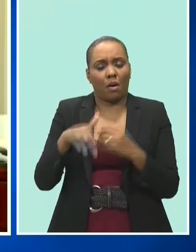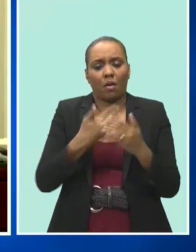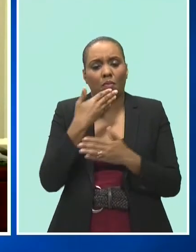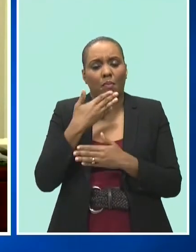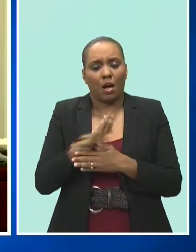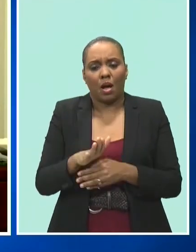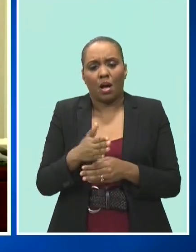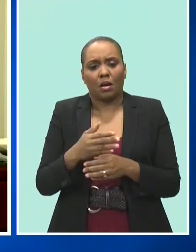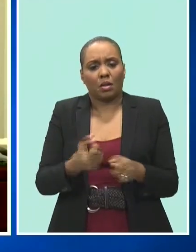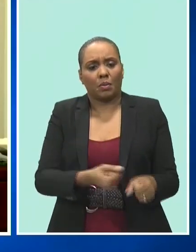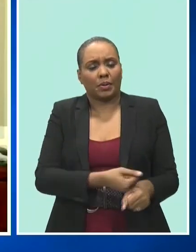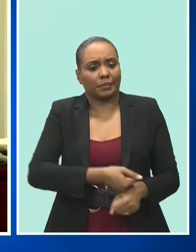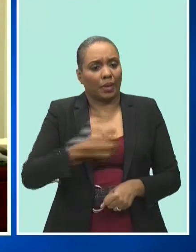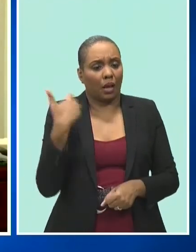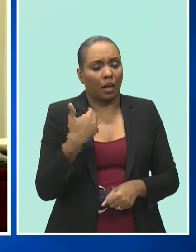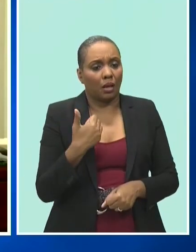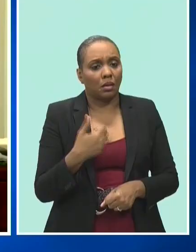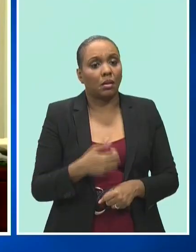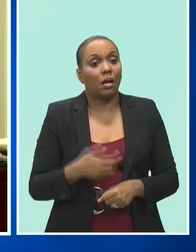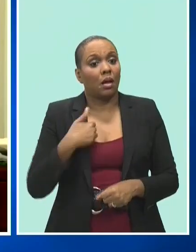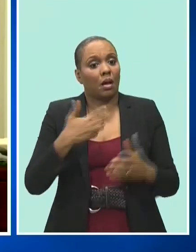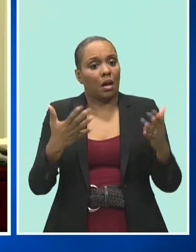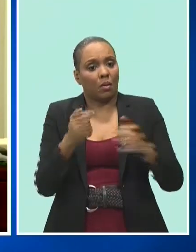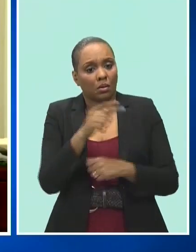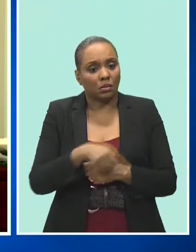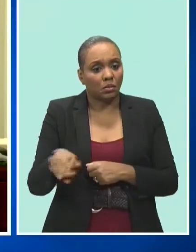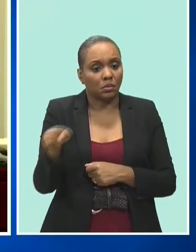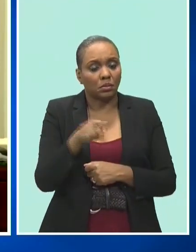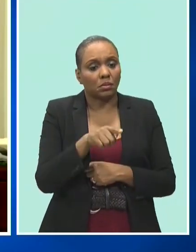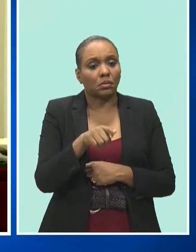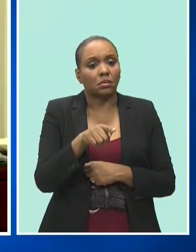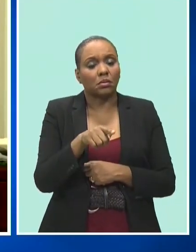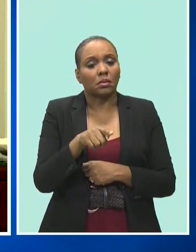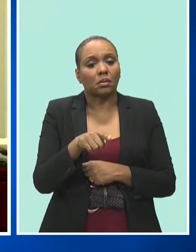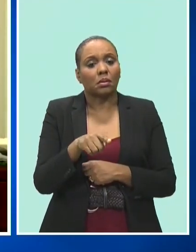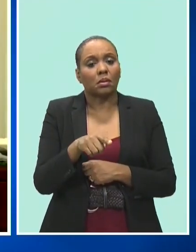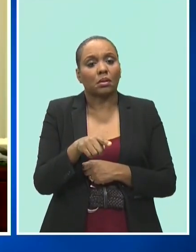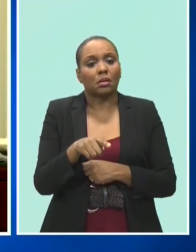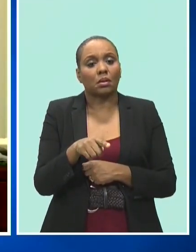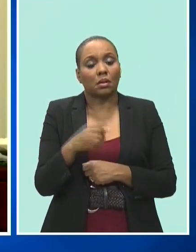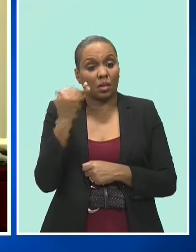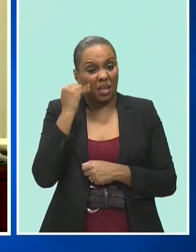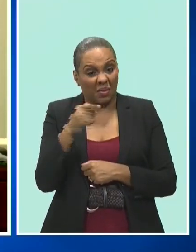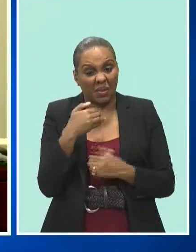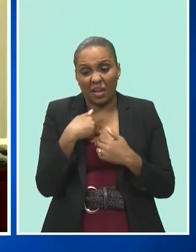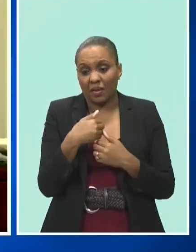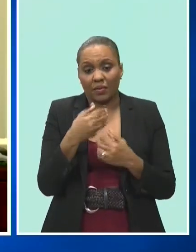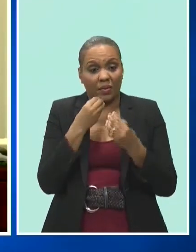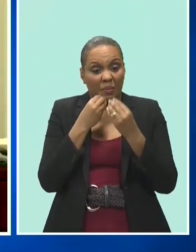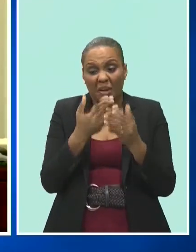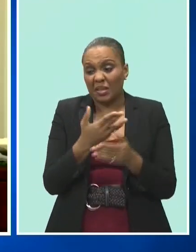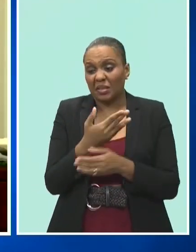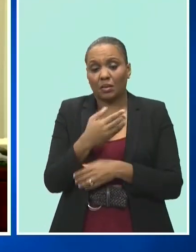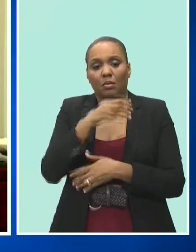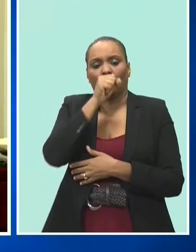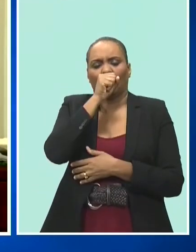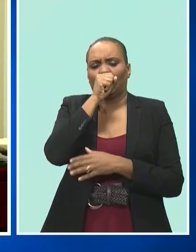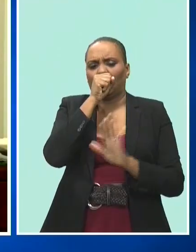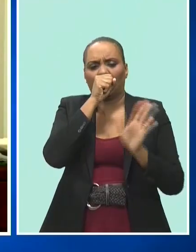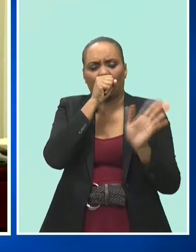again urge Barbadians to desist from this notion that if they have information that they should not come